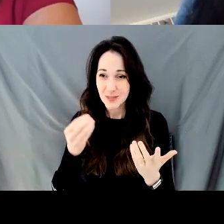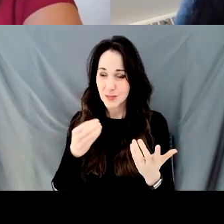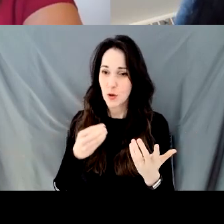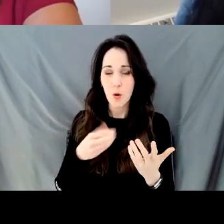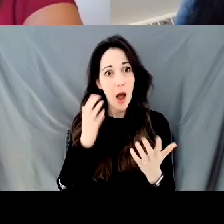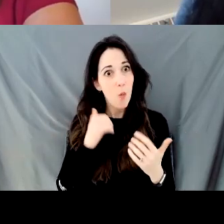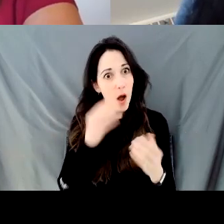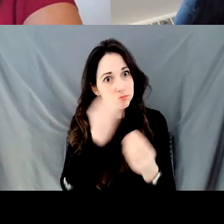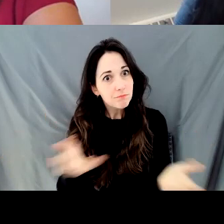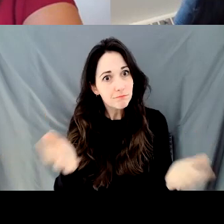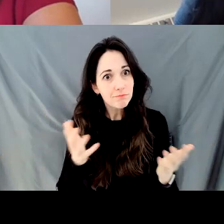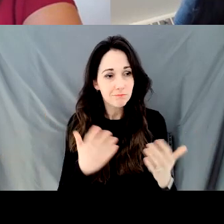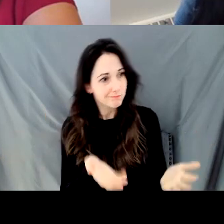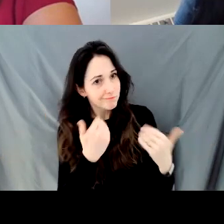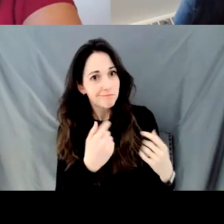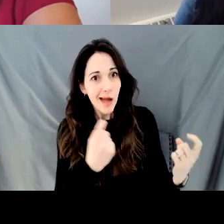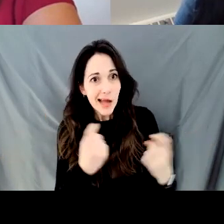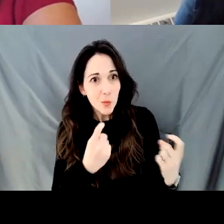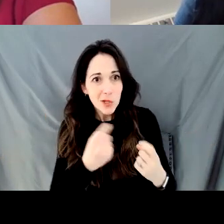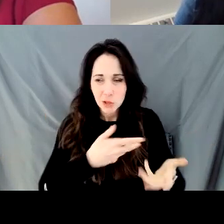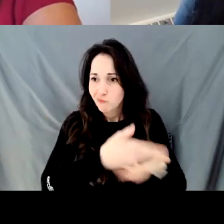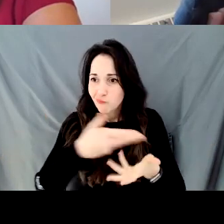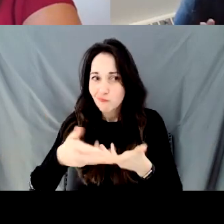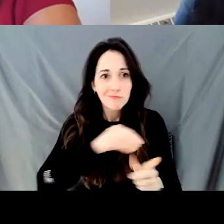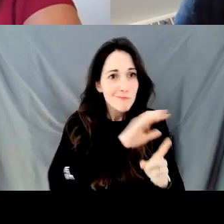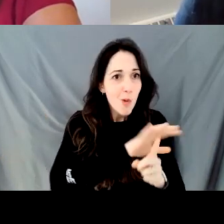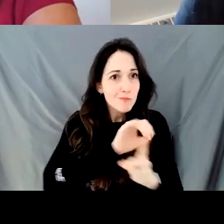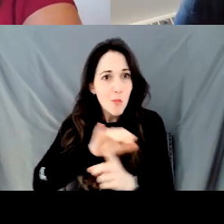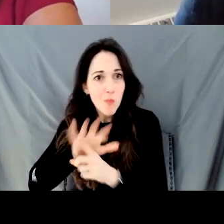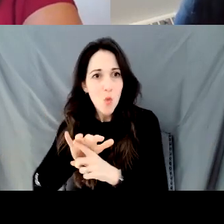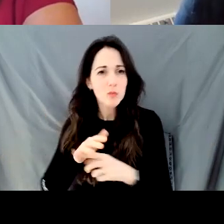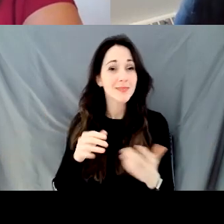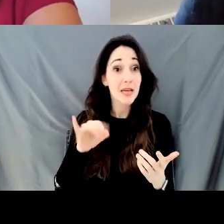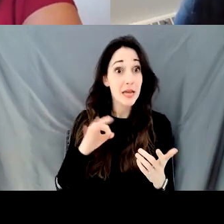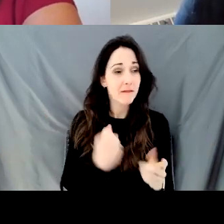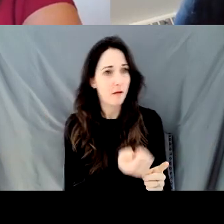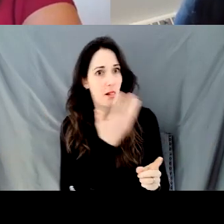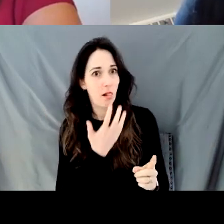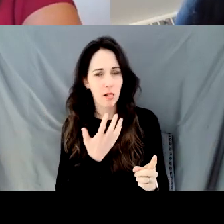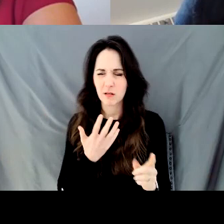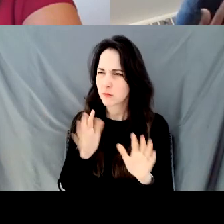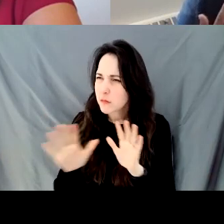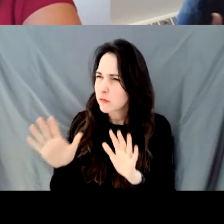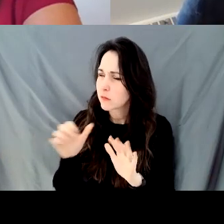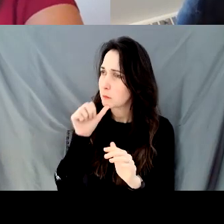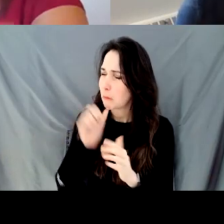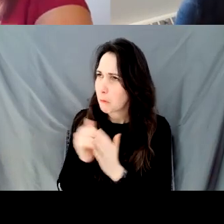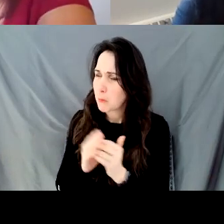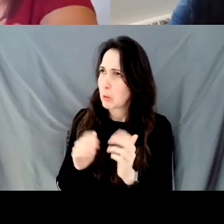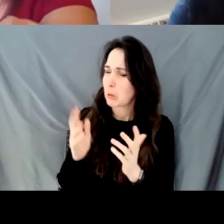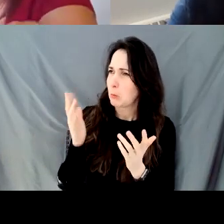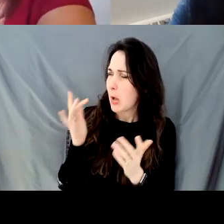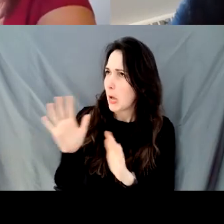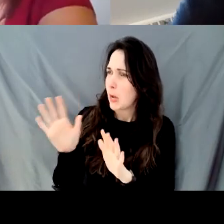and knowing that the uncomfortable will come, but that's just part of who I am and just like, yeah, just like really loving myself for